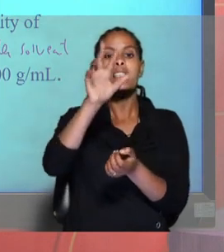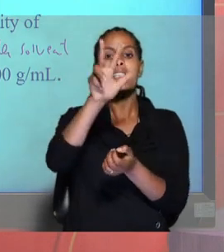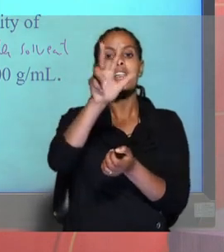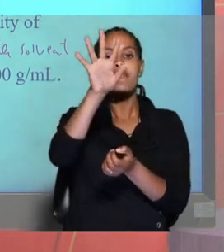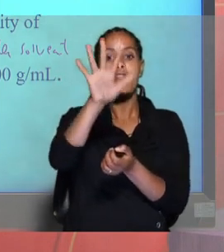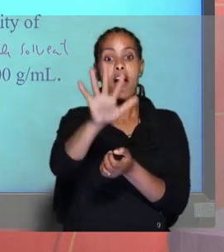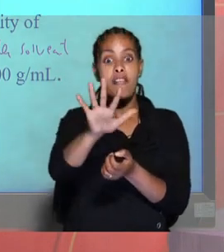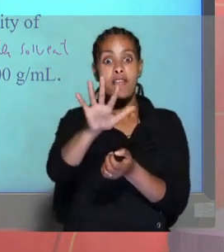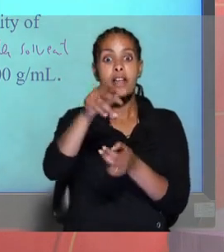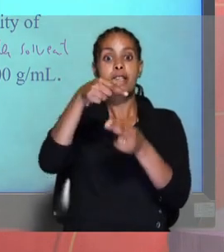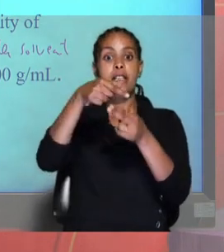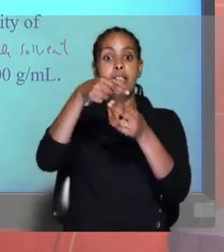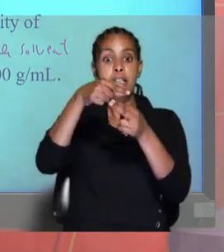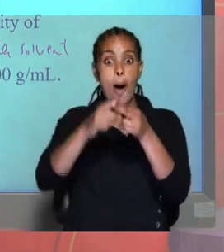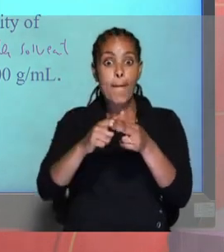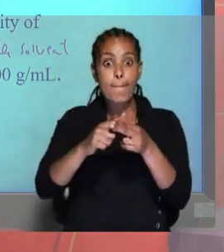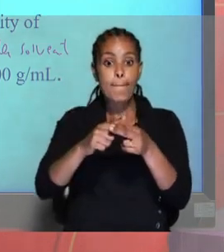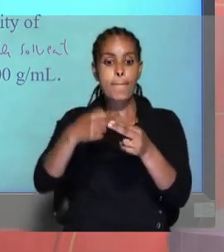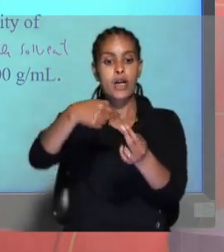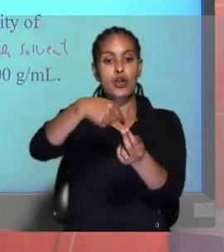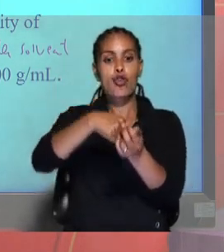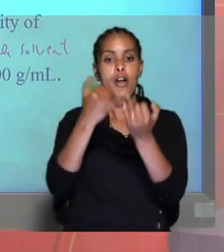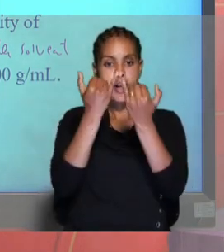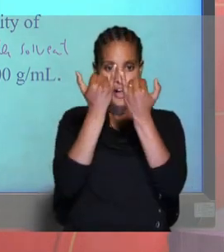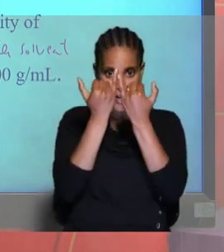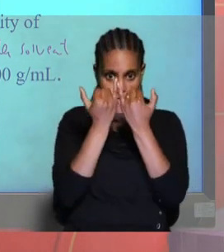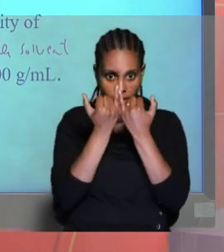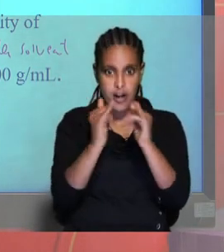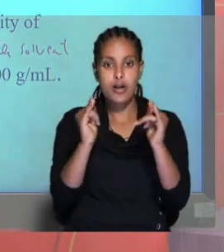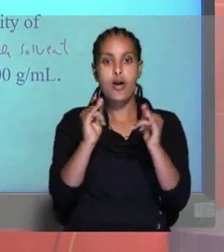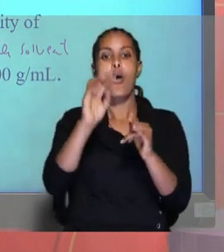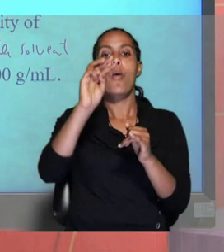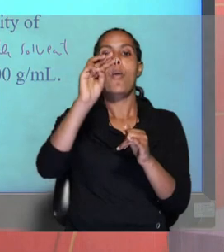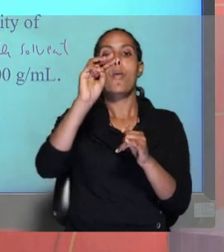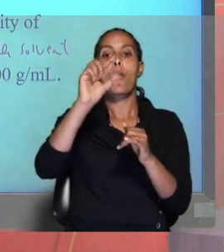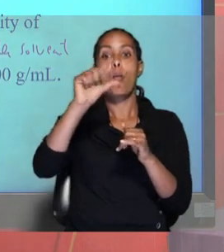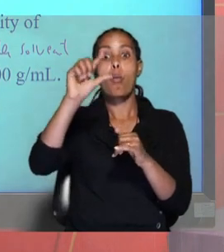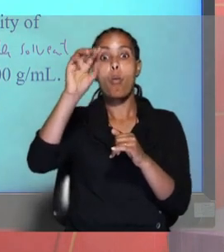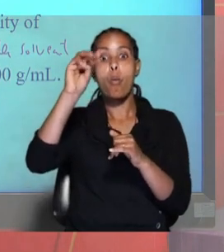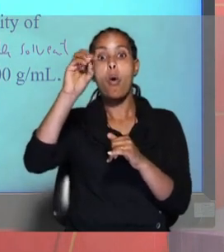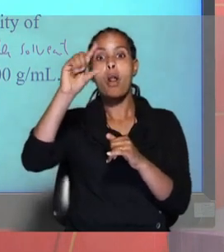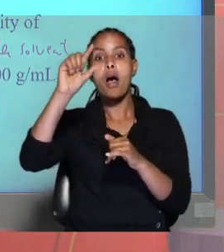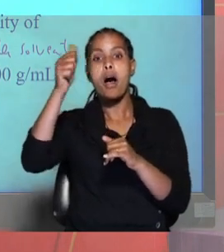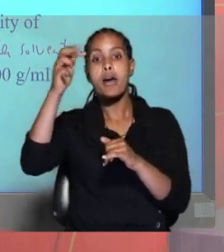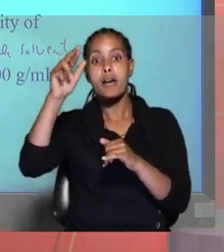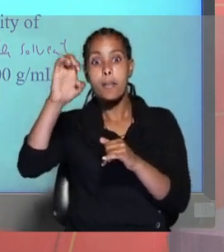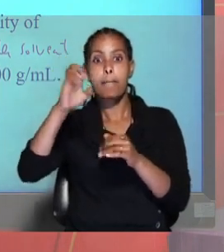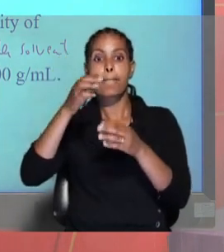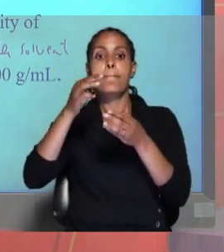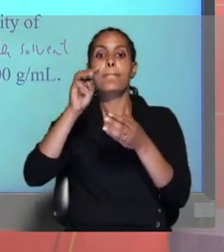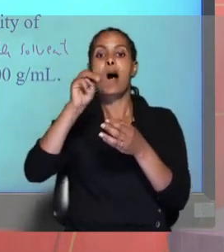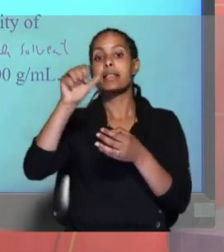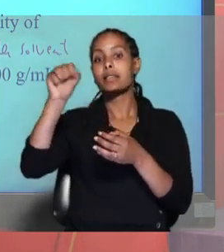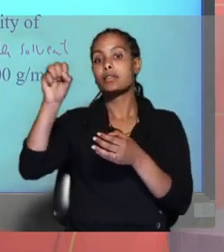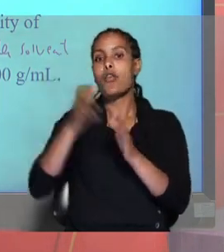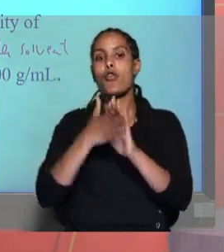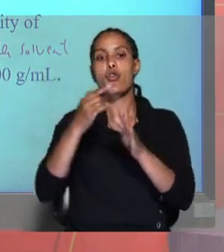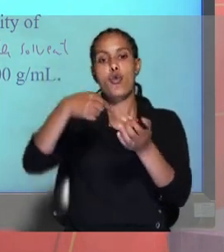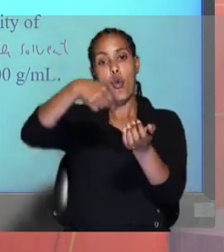4.35 gram glucose divided by molar mass of glucose,